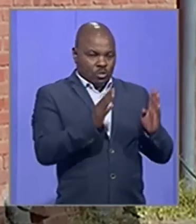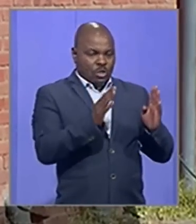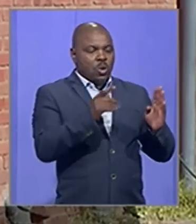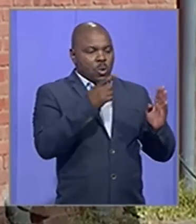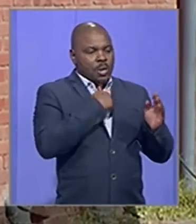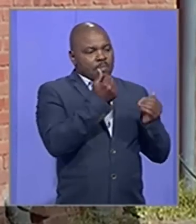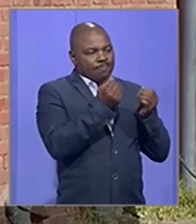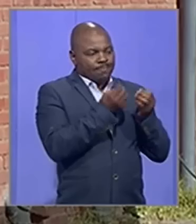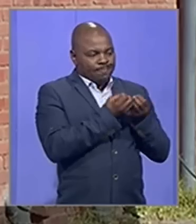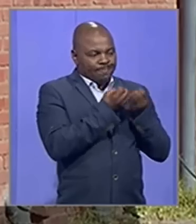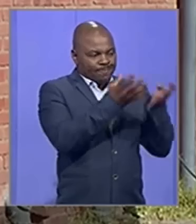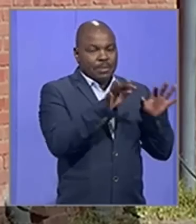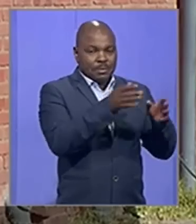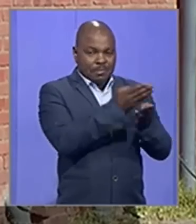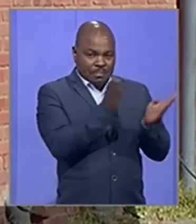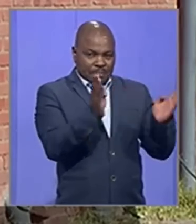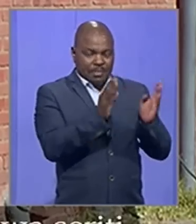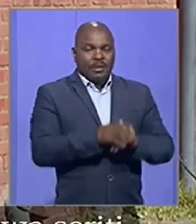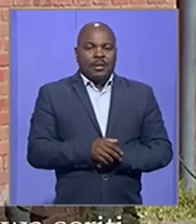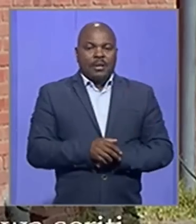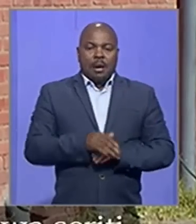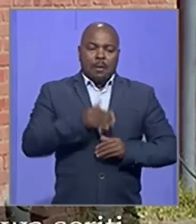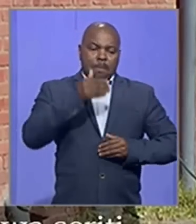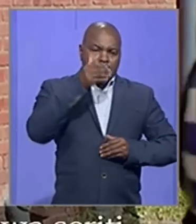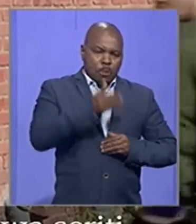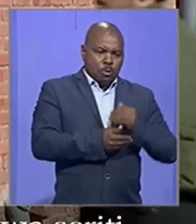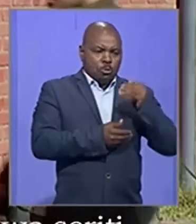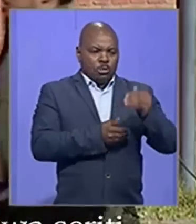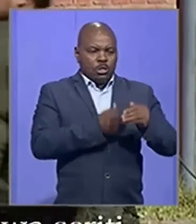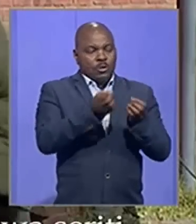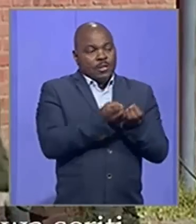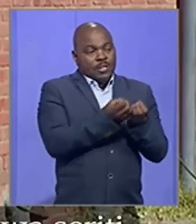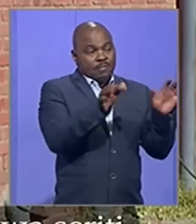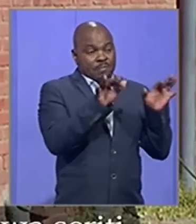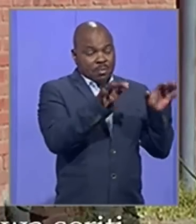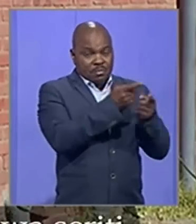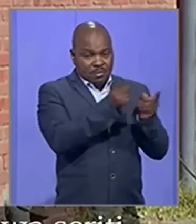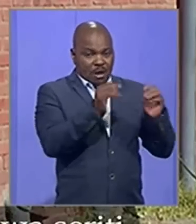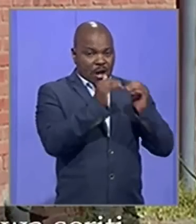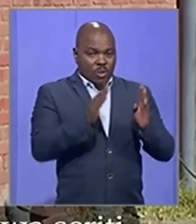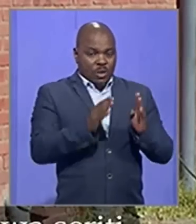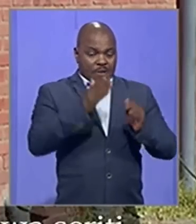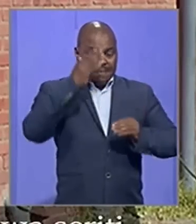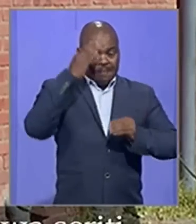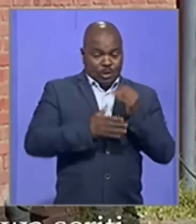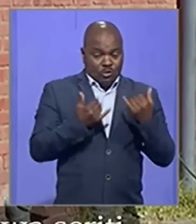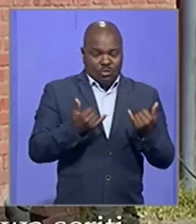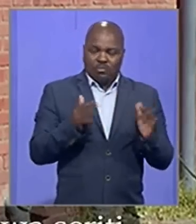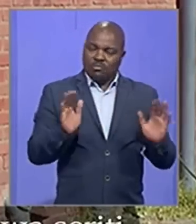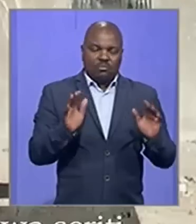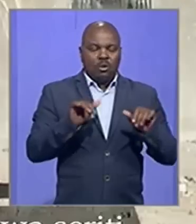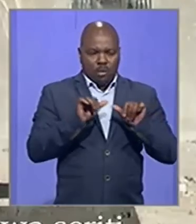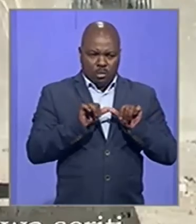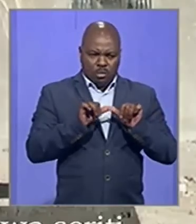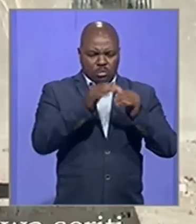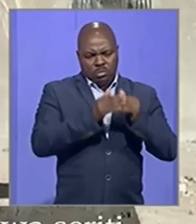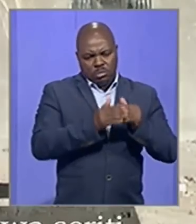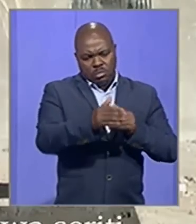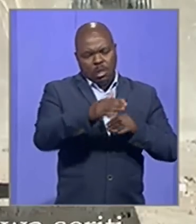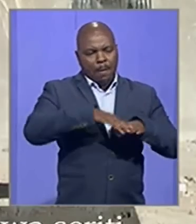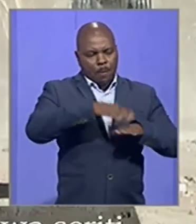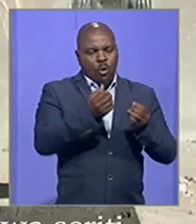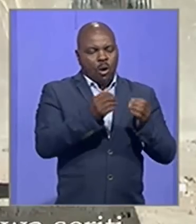rona wa Jagersfontein and process e ya go fana ka matlo ke process e le gore ga e qete tsatsing lena re ntse re tlo tswela pele fana